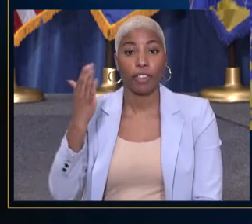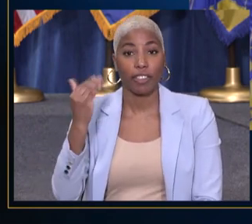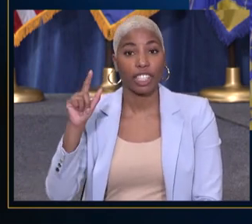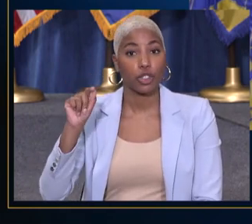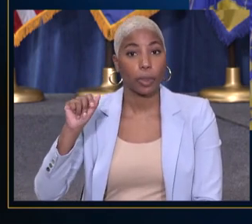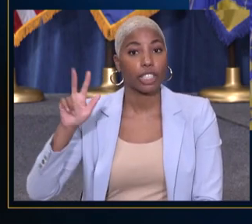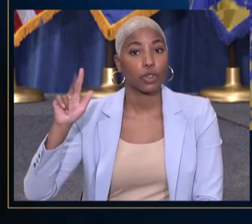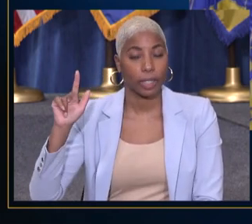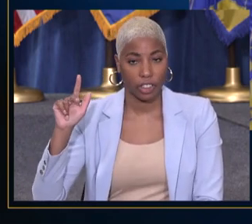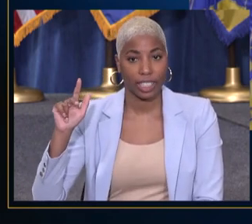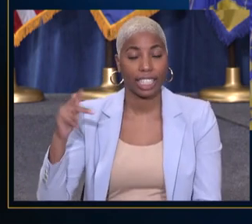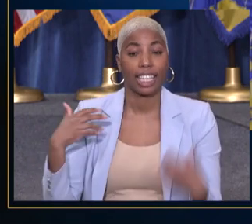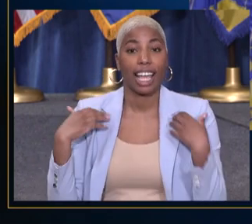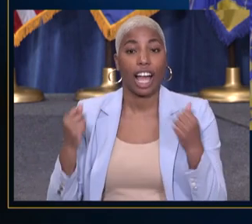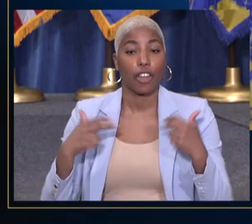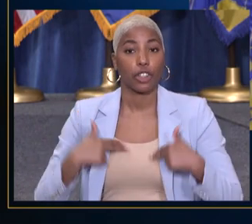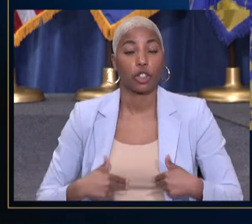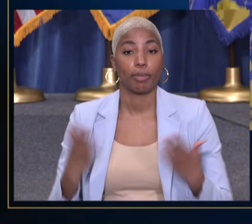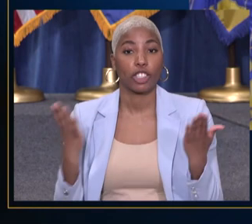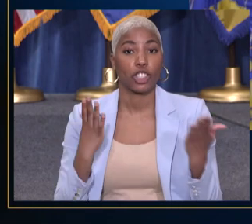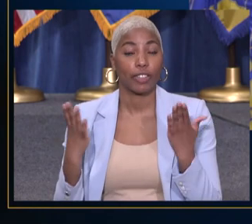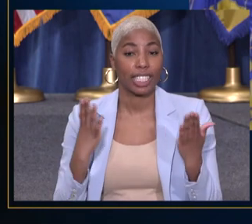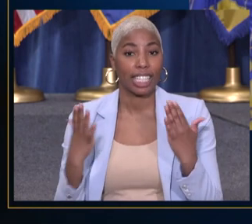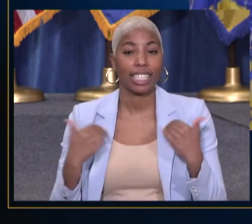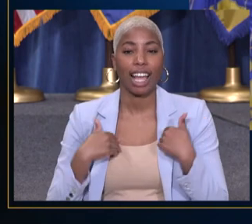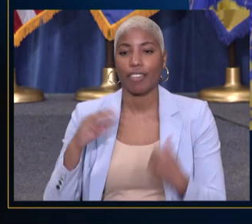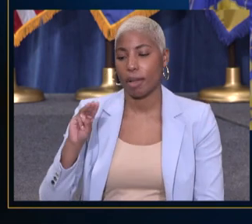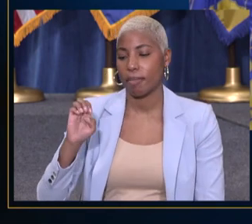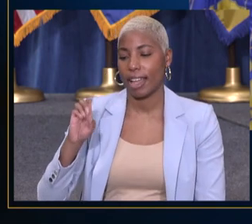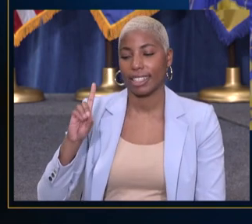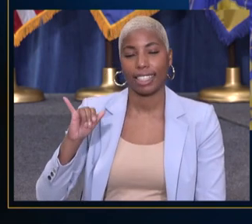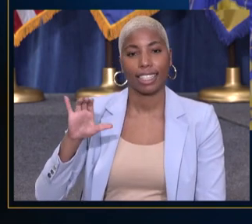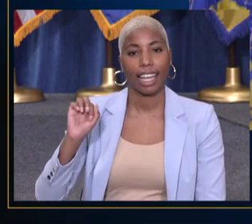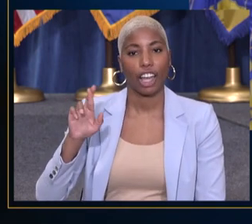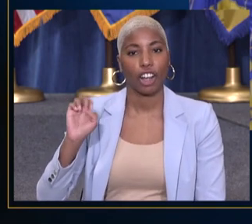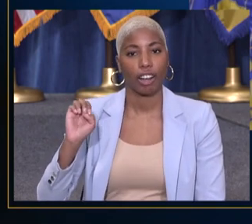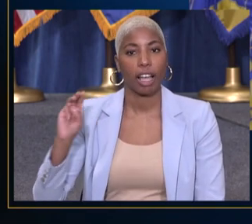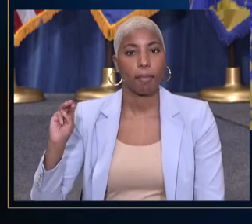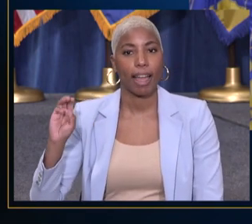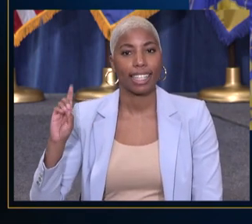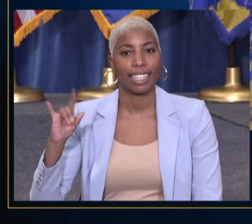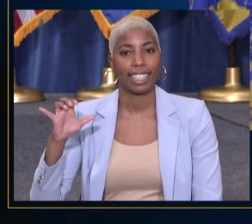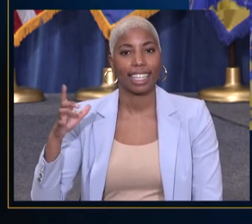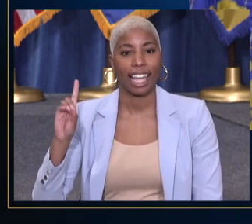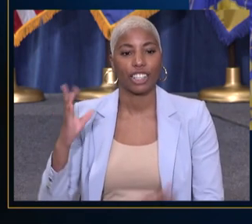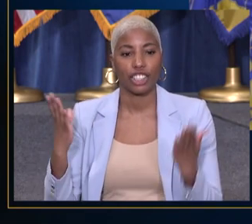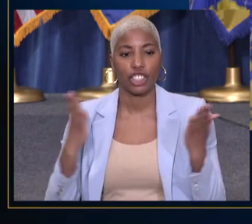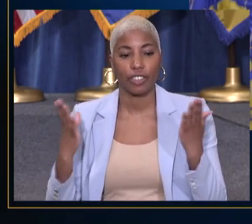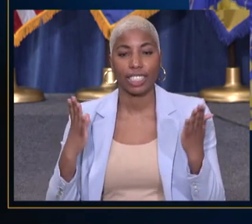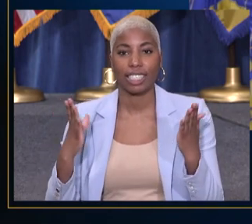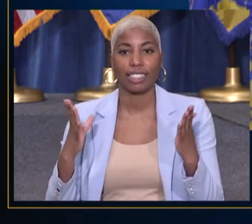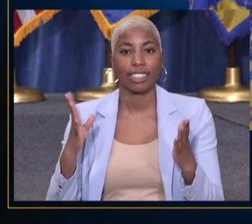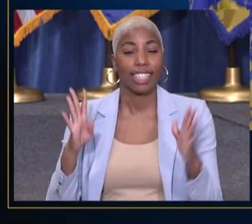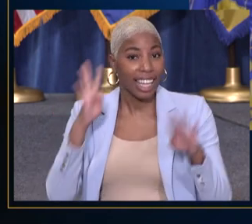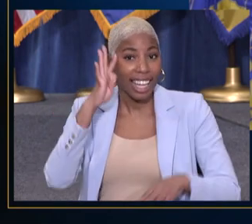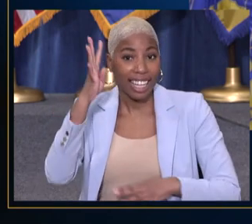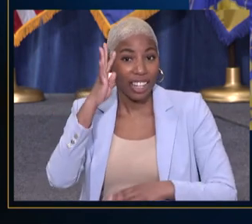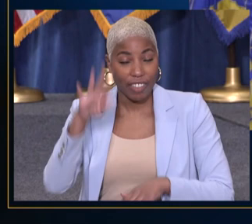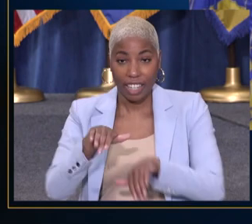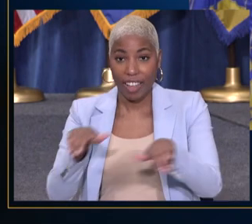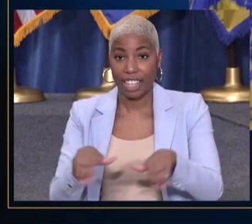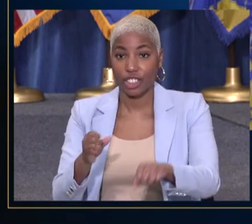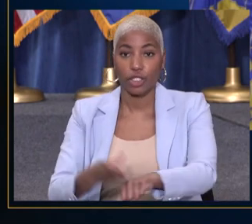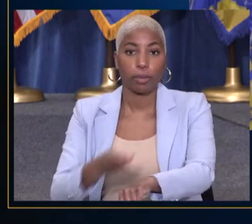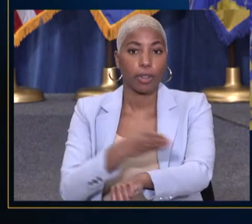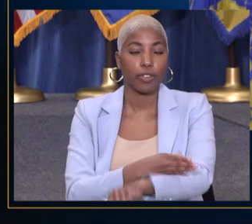and Human Services, through the Centers for Medicare and Medicaid Services, announced innovative actions to improve